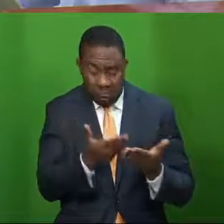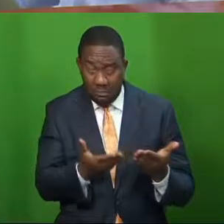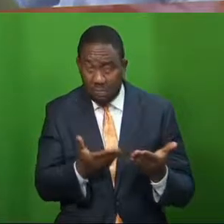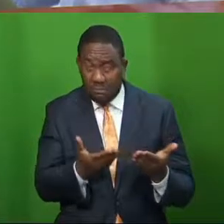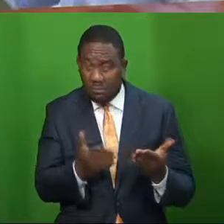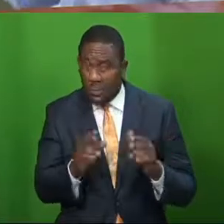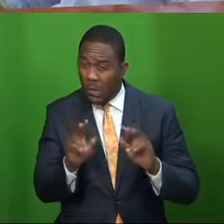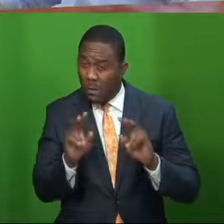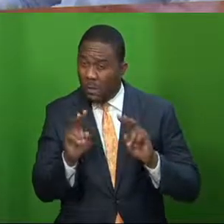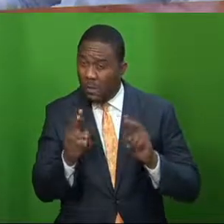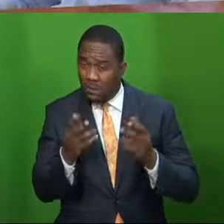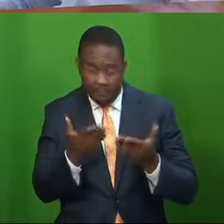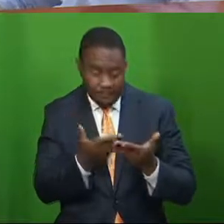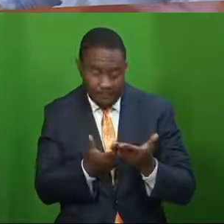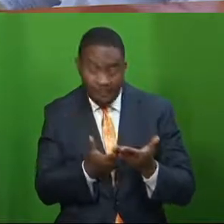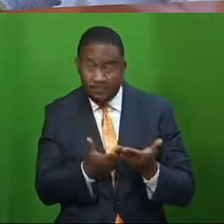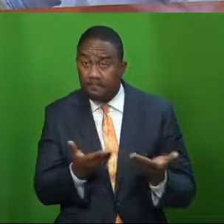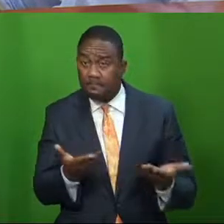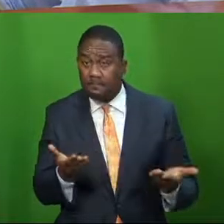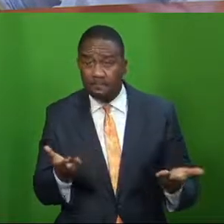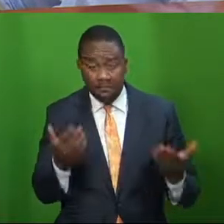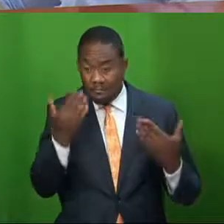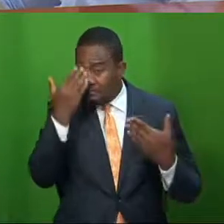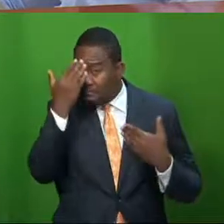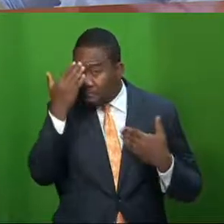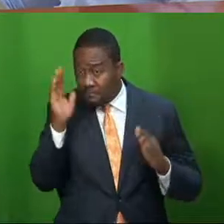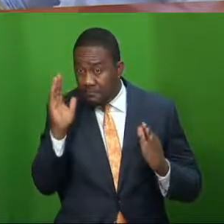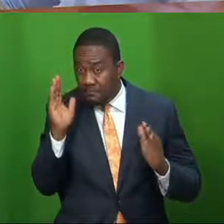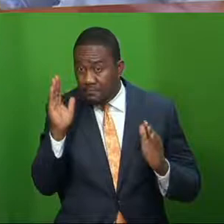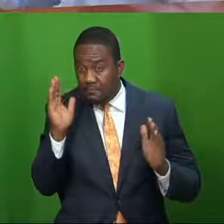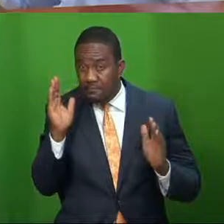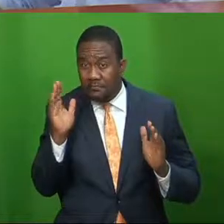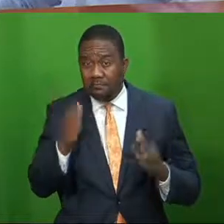to it. There's no indication when that's going to happen.